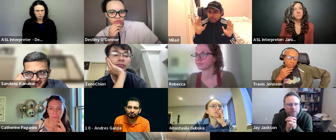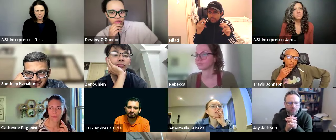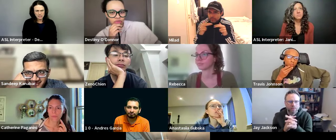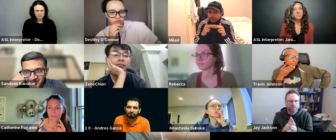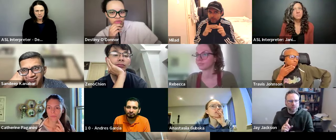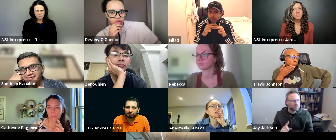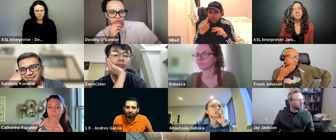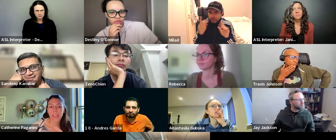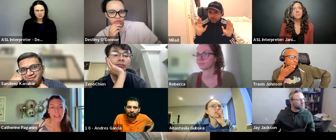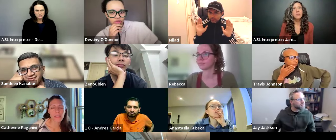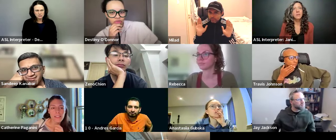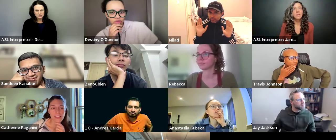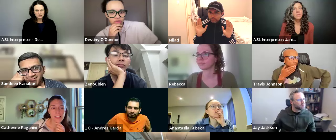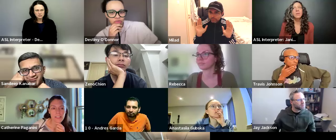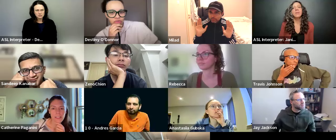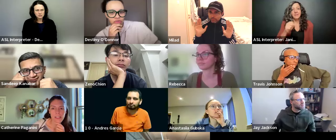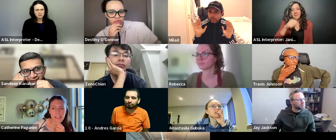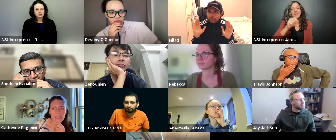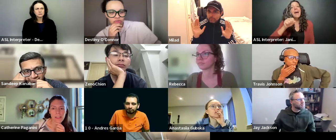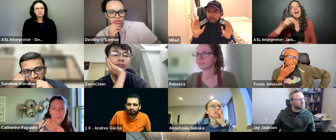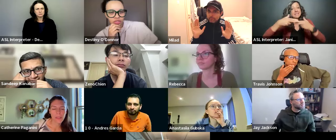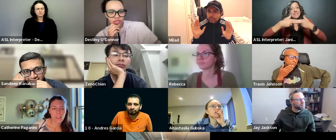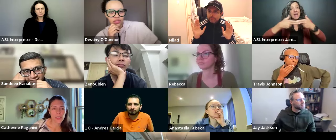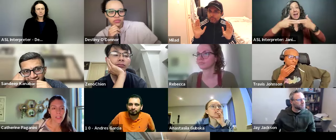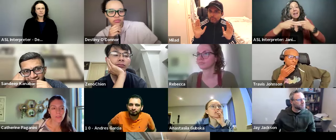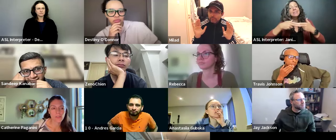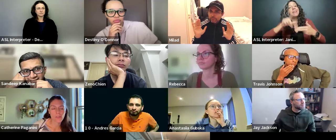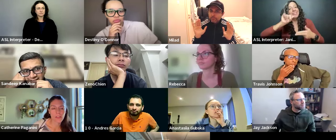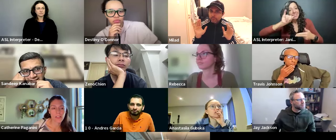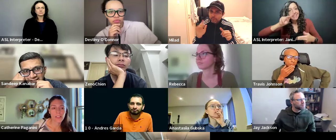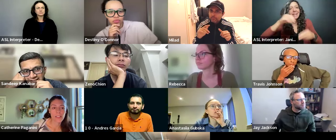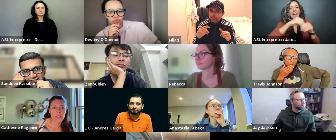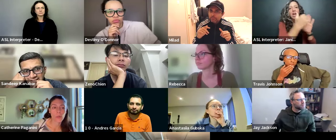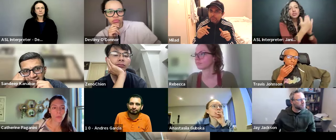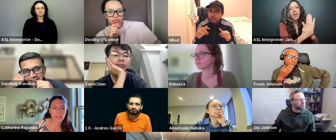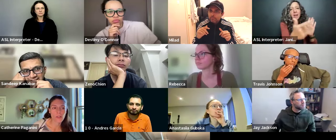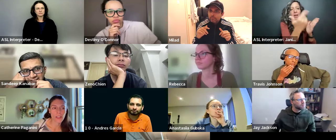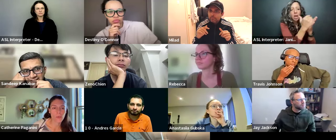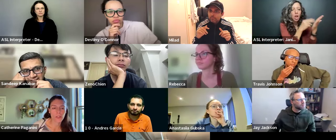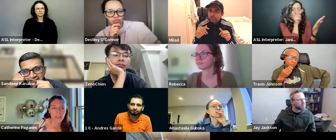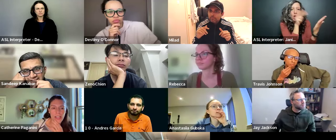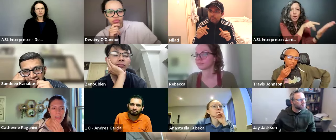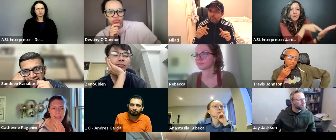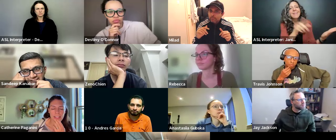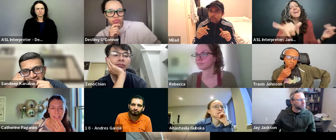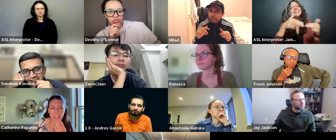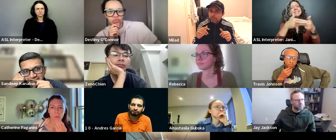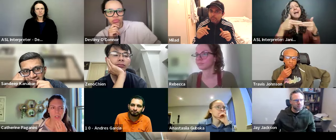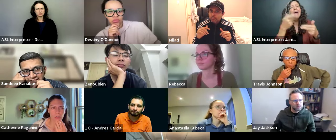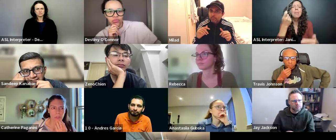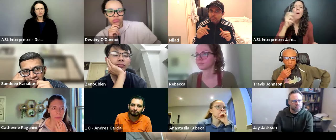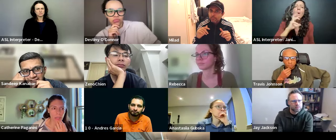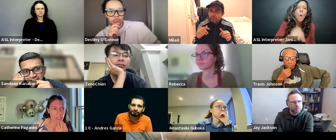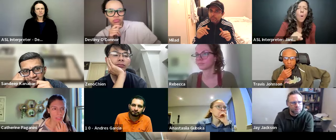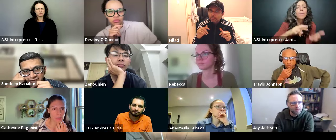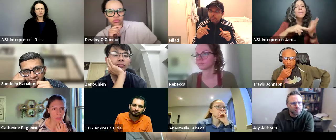or just one slide? Yeah, it's linked in the agenda. It's the old one. So I think we're going to add a